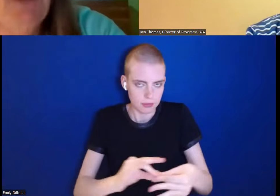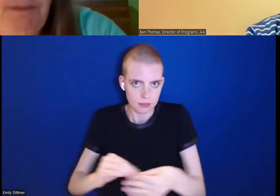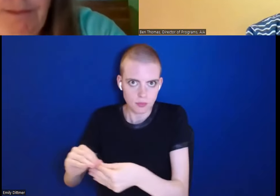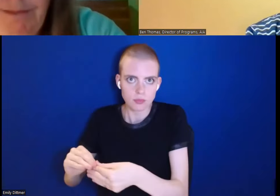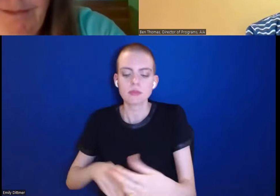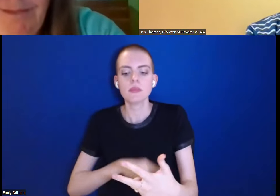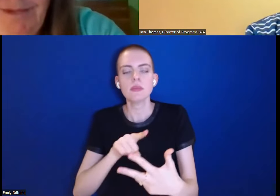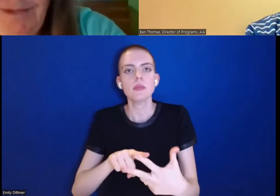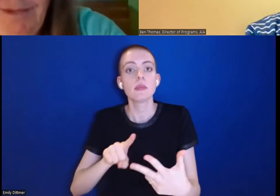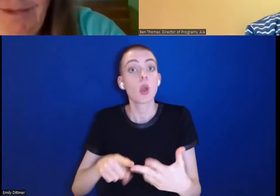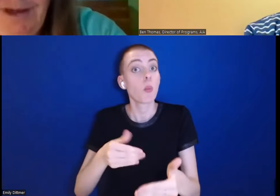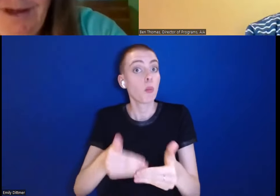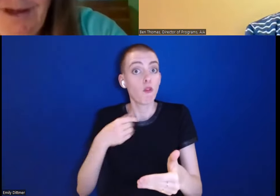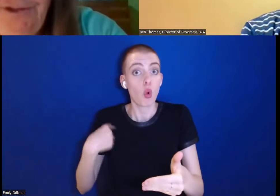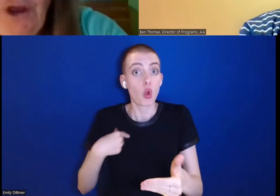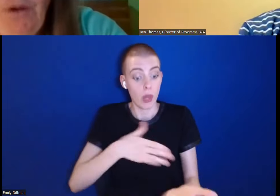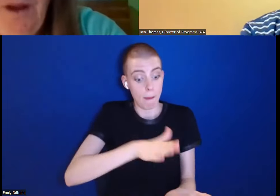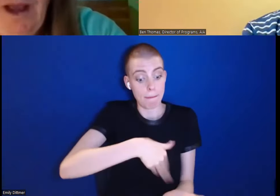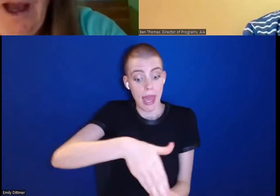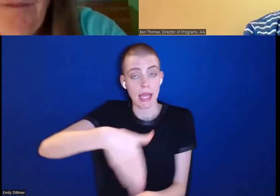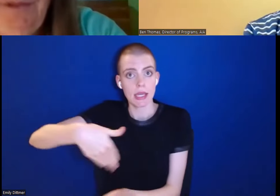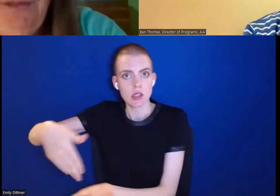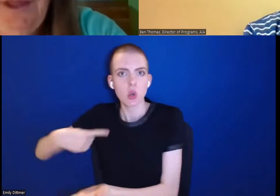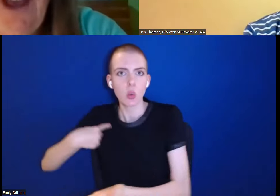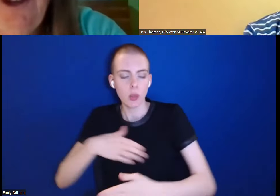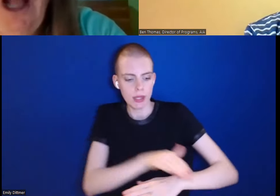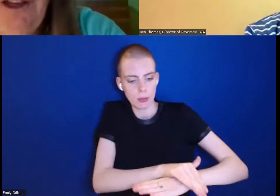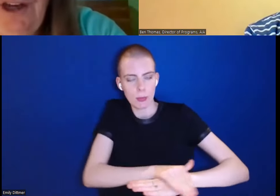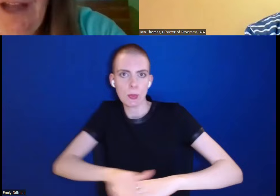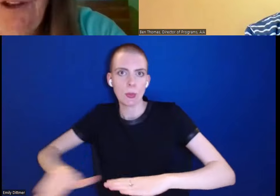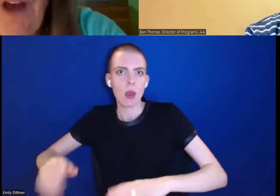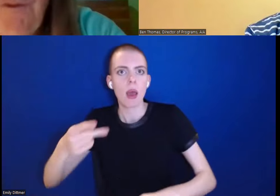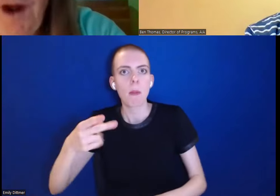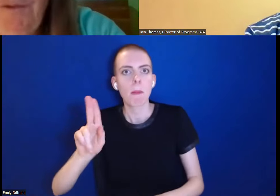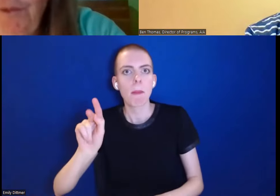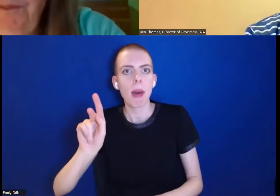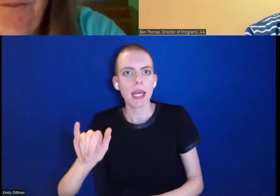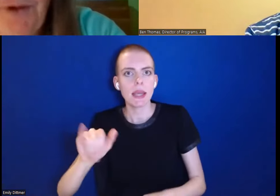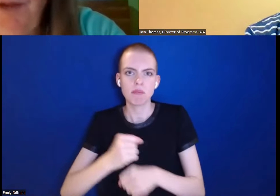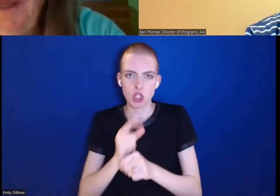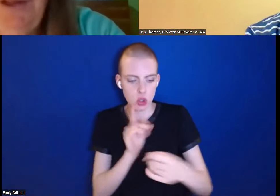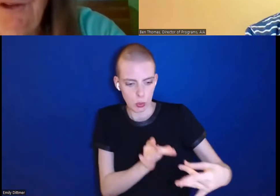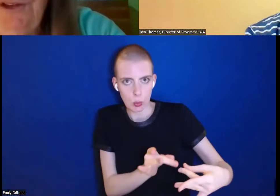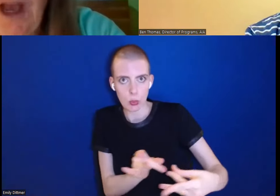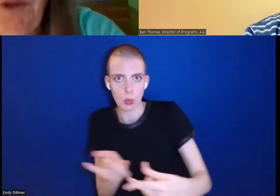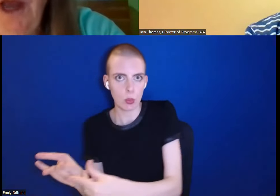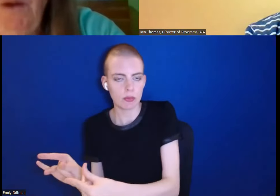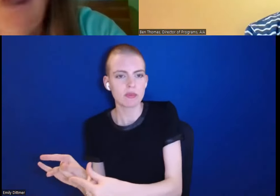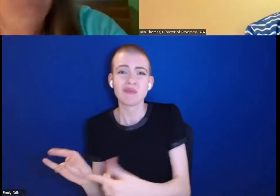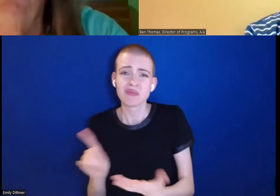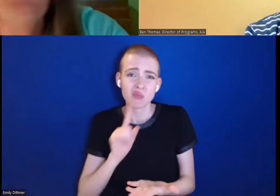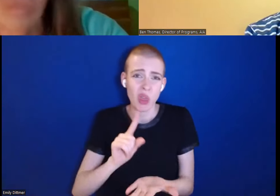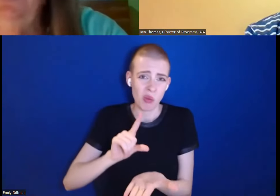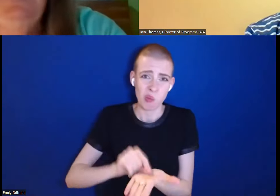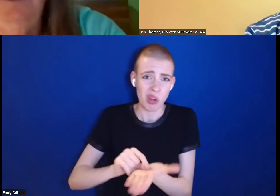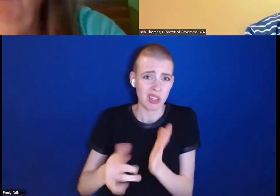paint them. Okay. So the technology and the software for printing big things has come a long way.